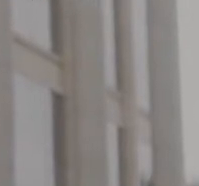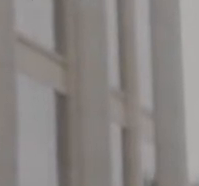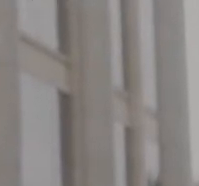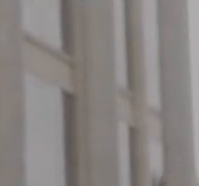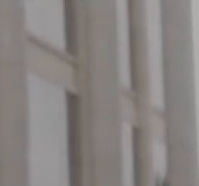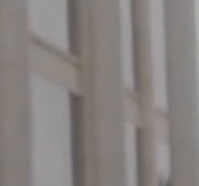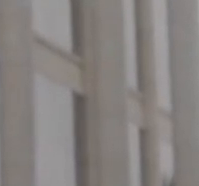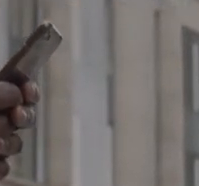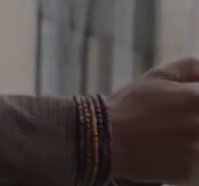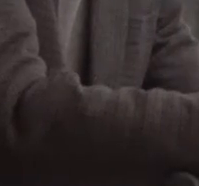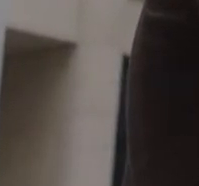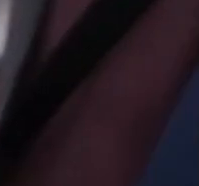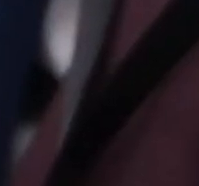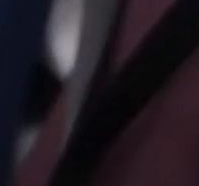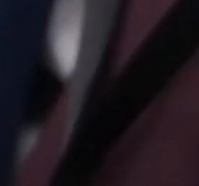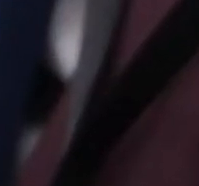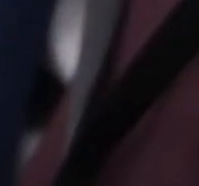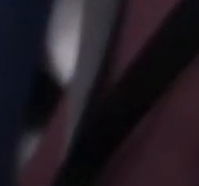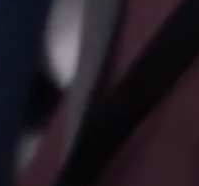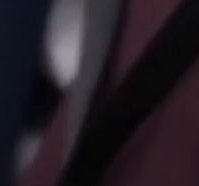number